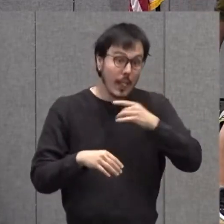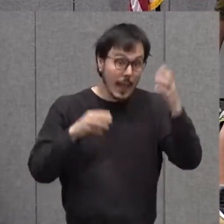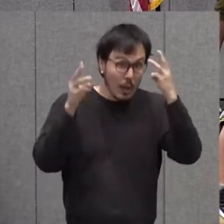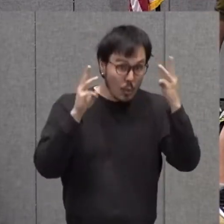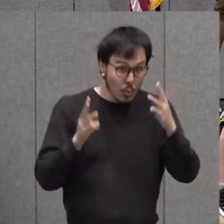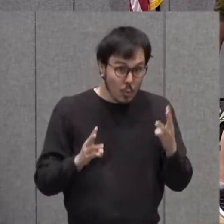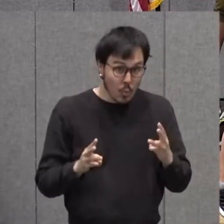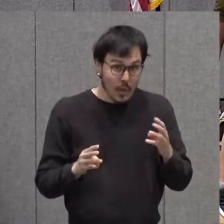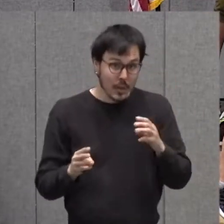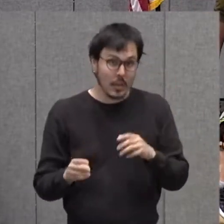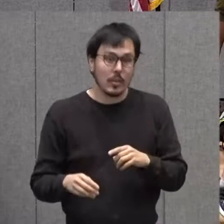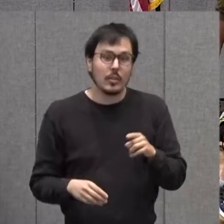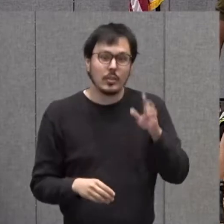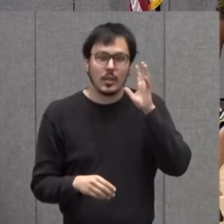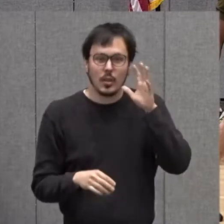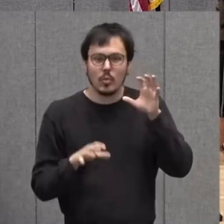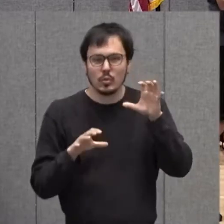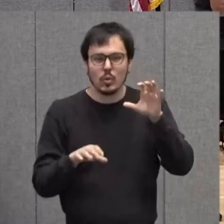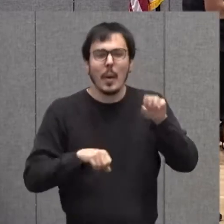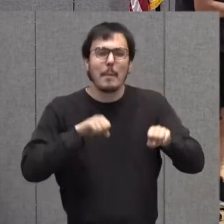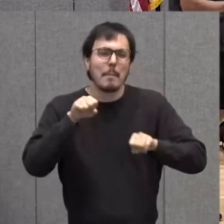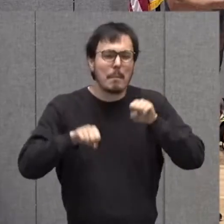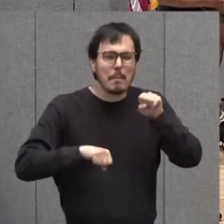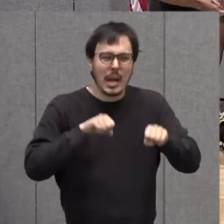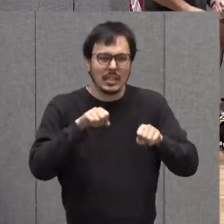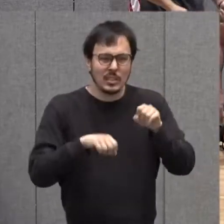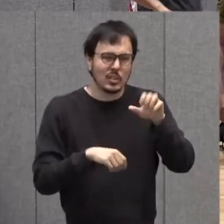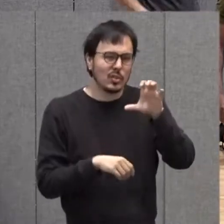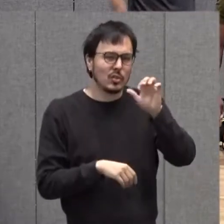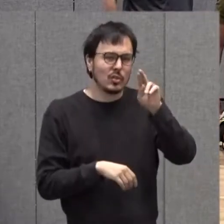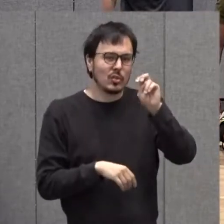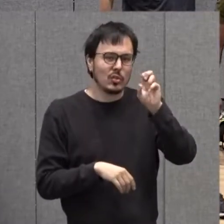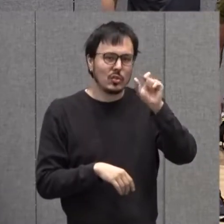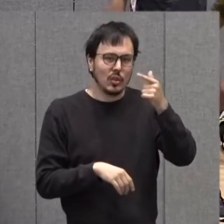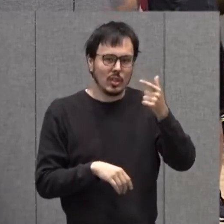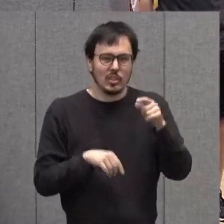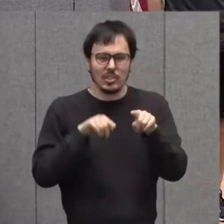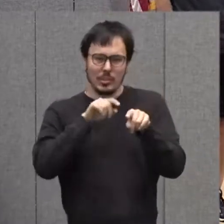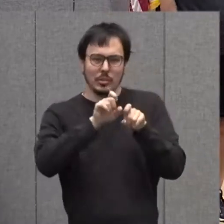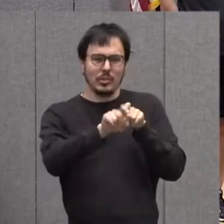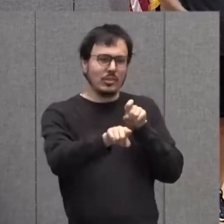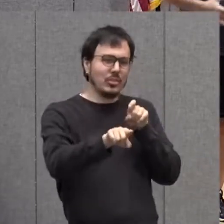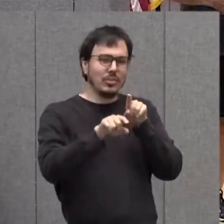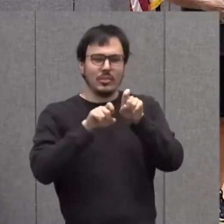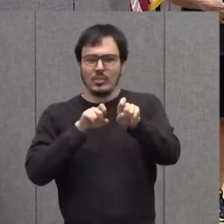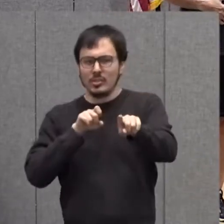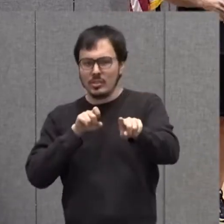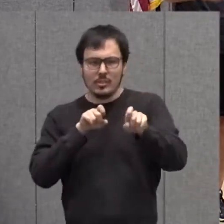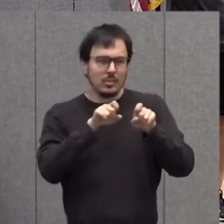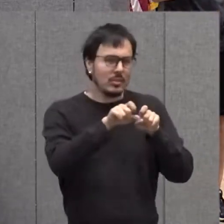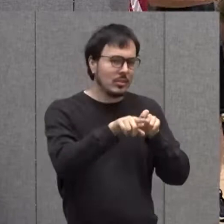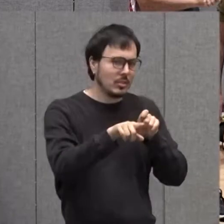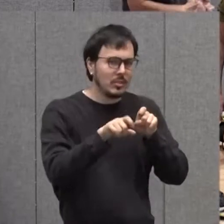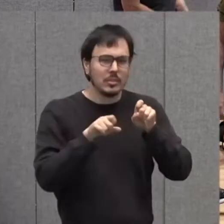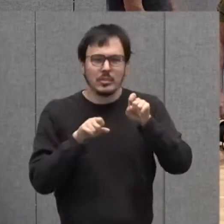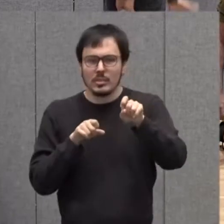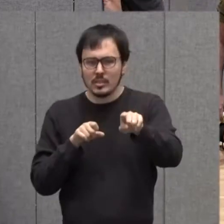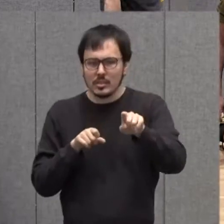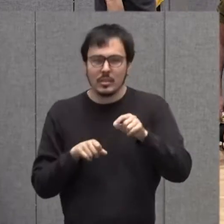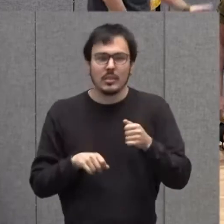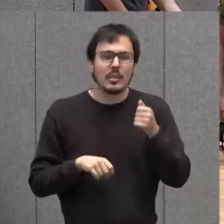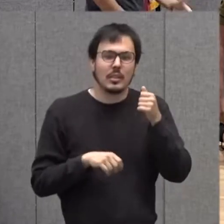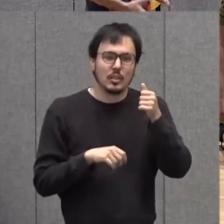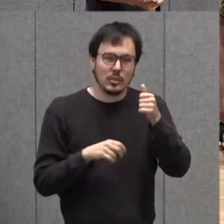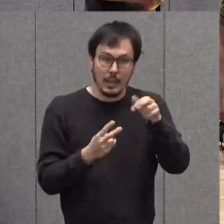do, what are we doing? We're doing bicycle crunches. Okay, si te gusta la nieve, Vamos a hacer abdominales de bicicleta. Si